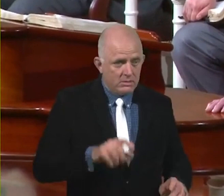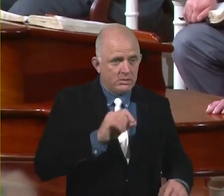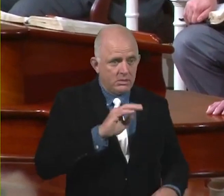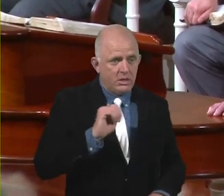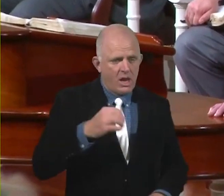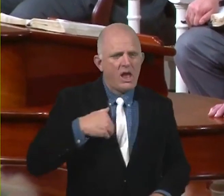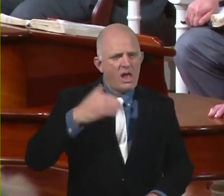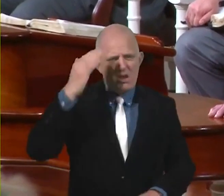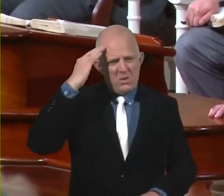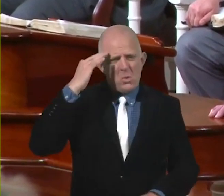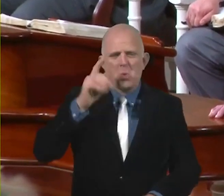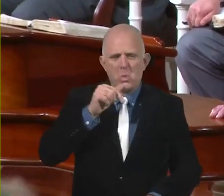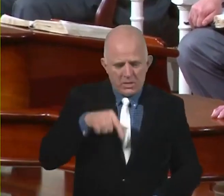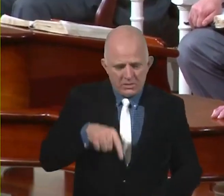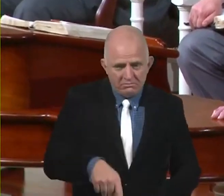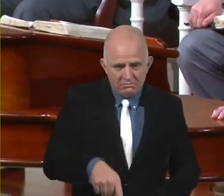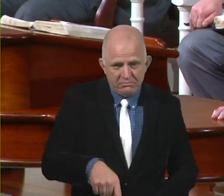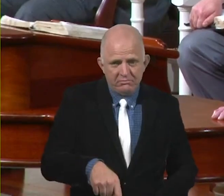is." And